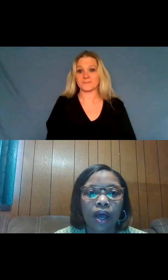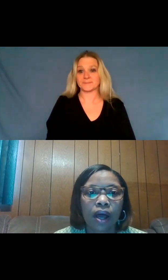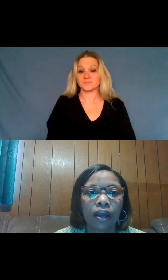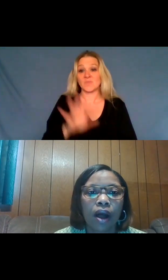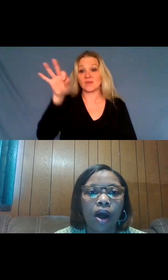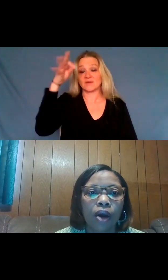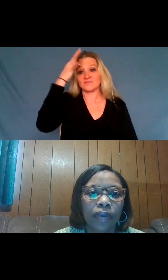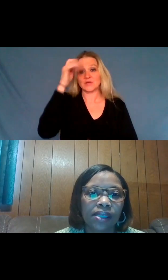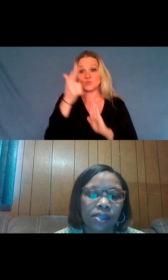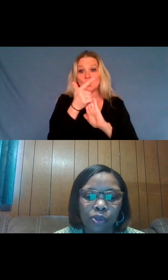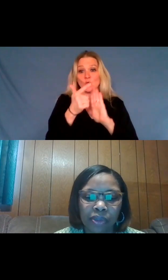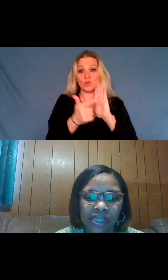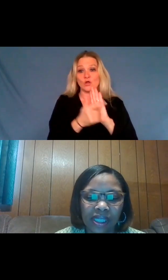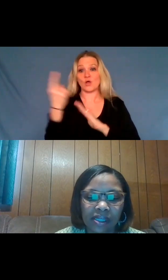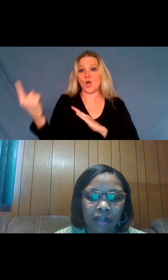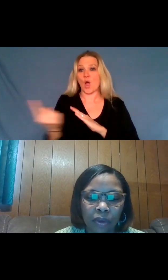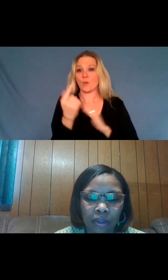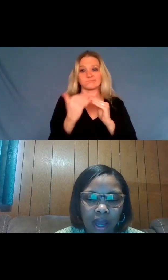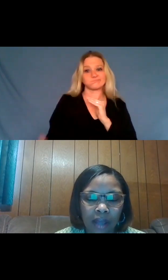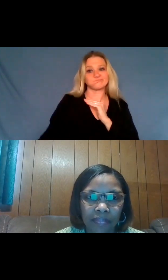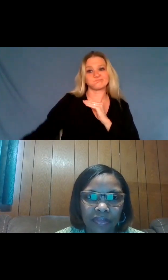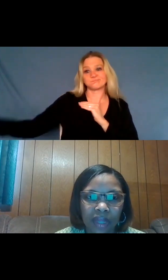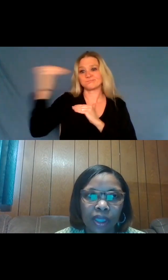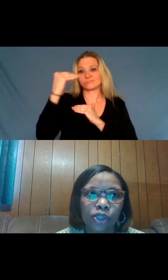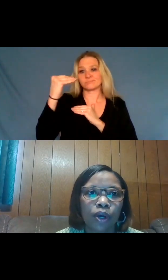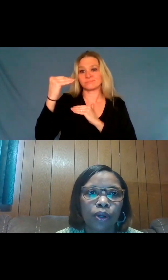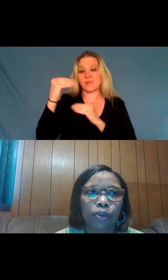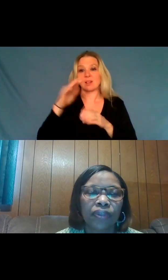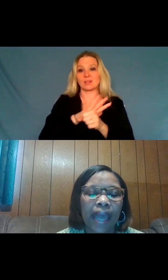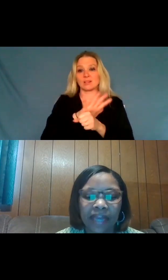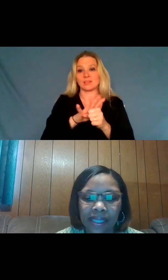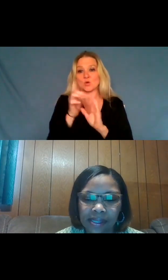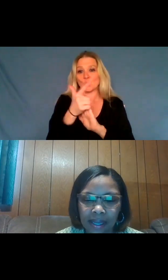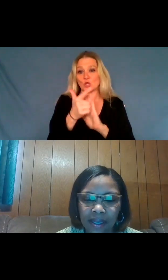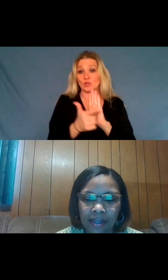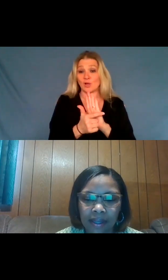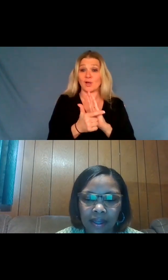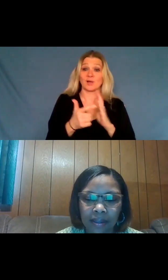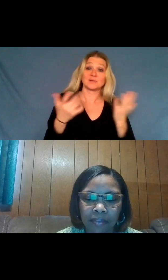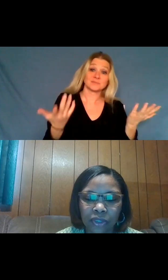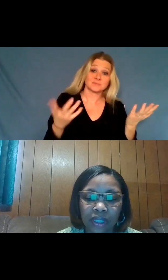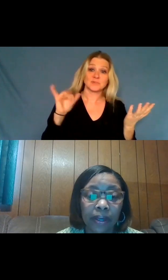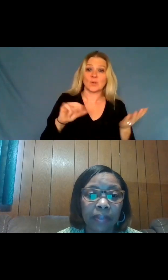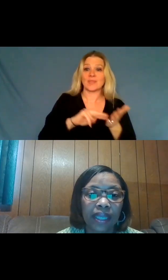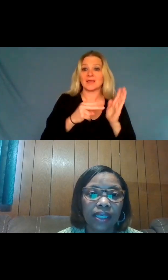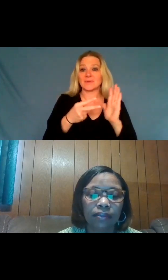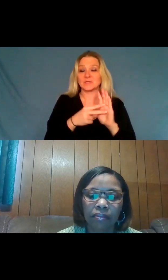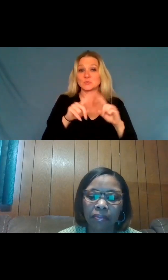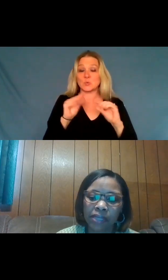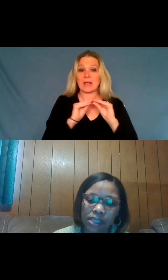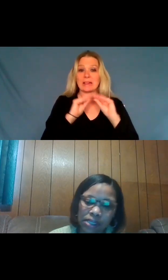Federal law always supersedes local law. So with that being said, to clear up